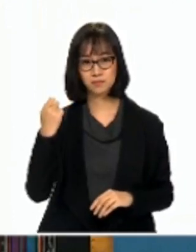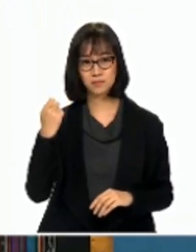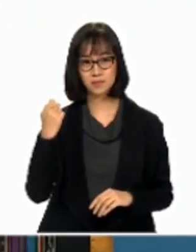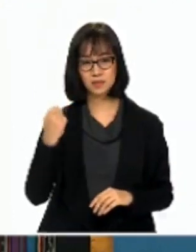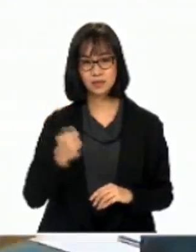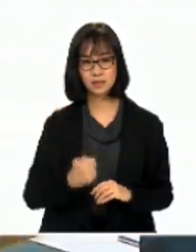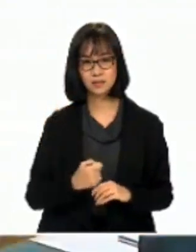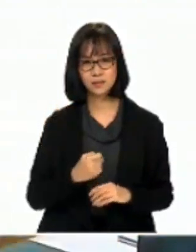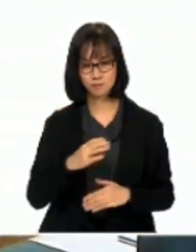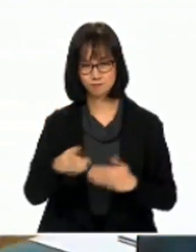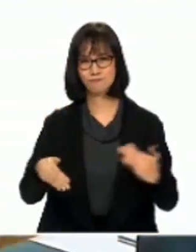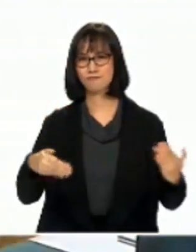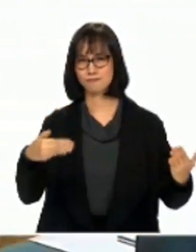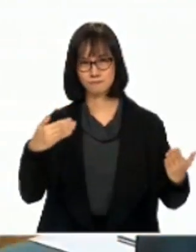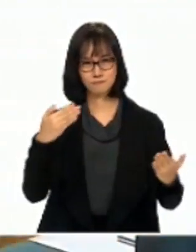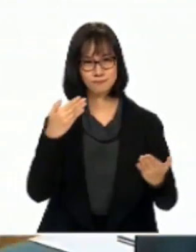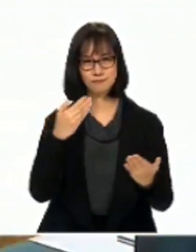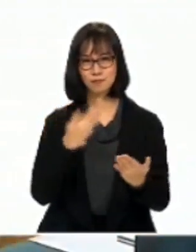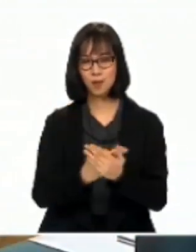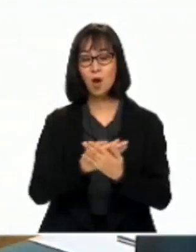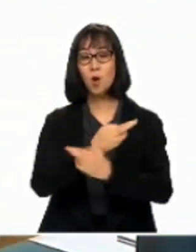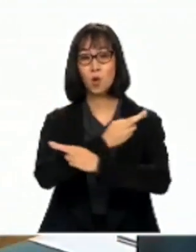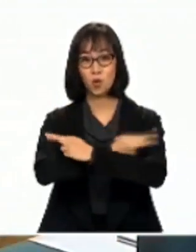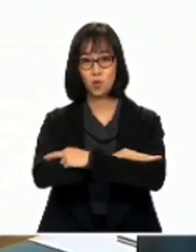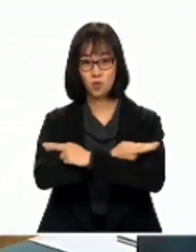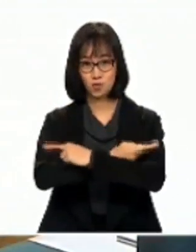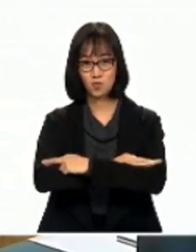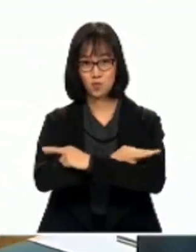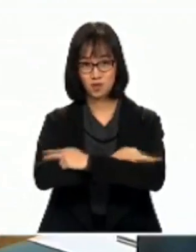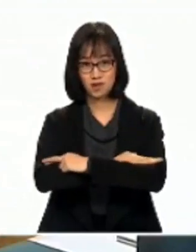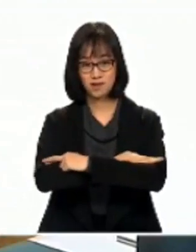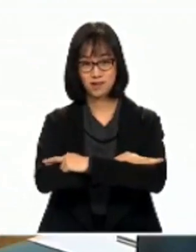Because everybody is resting already.